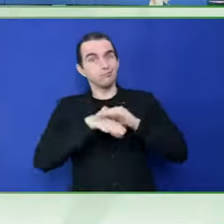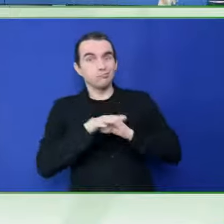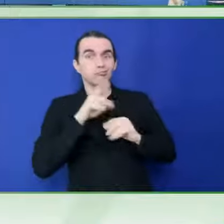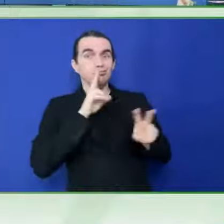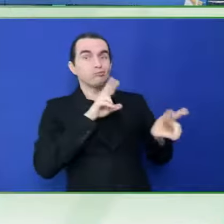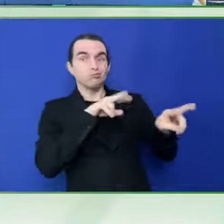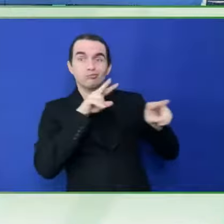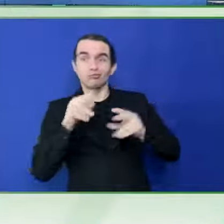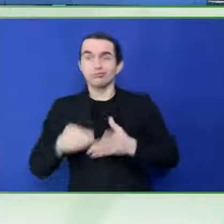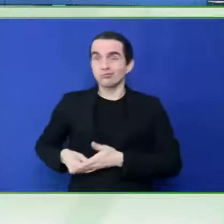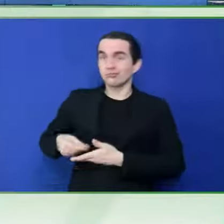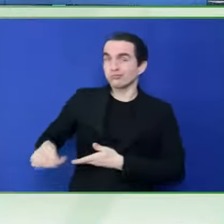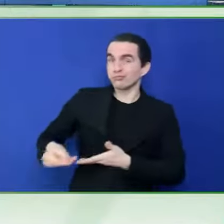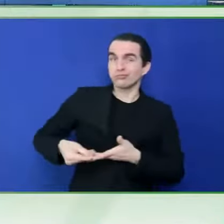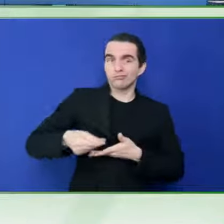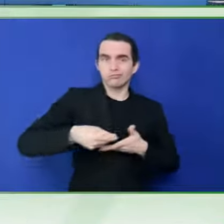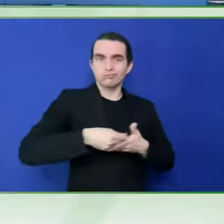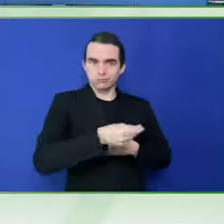Thank you.